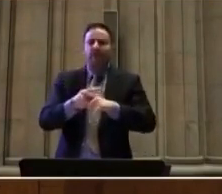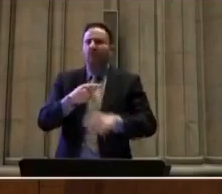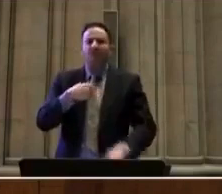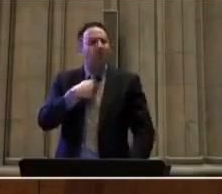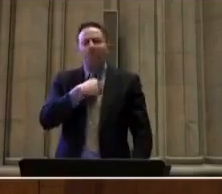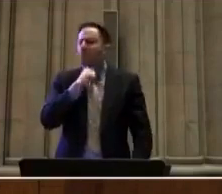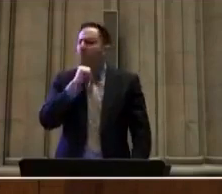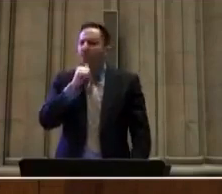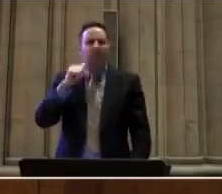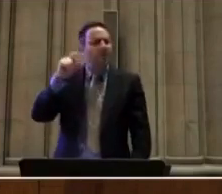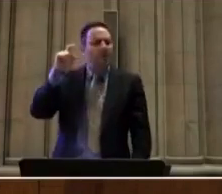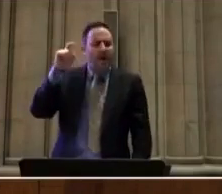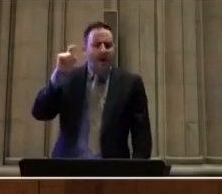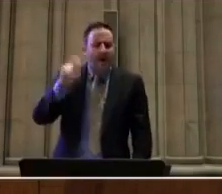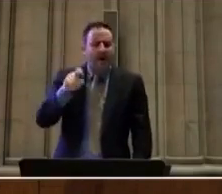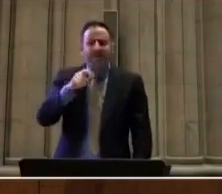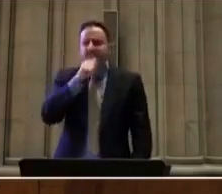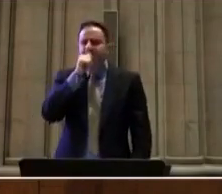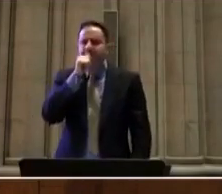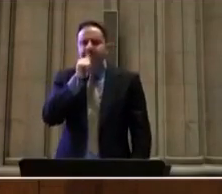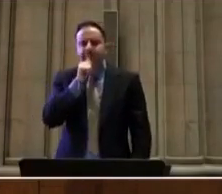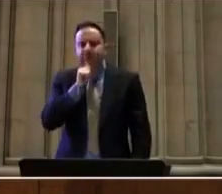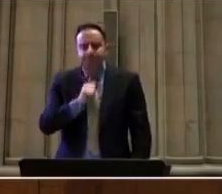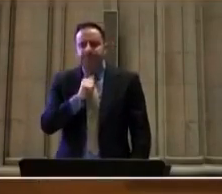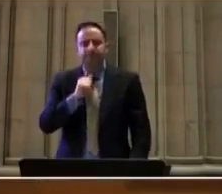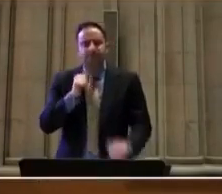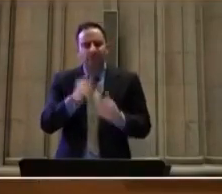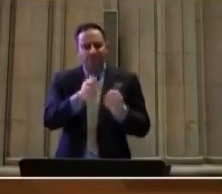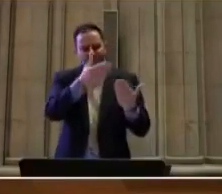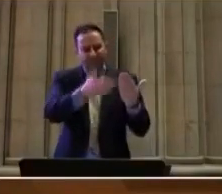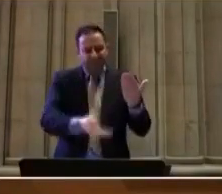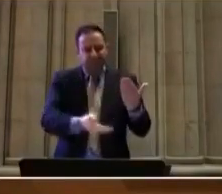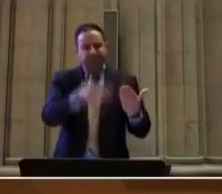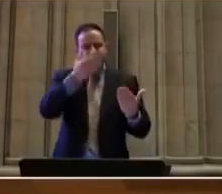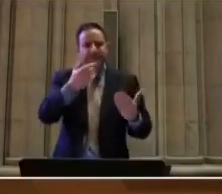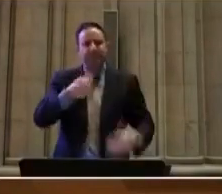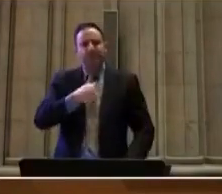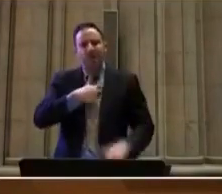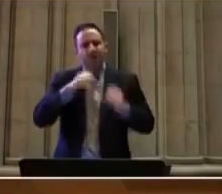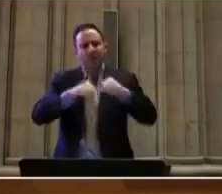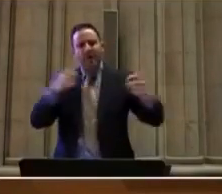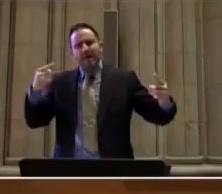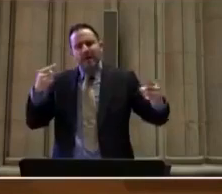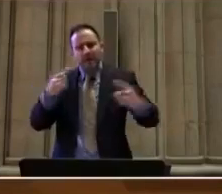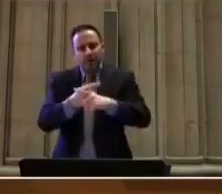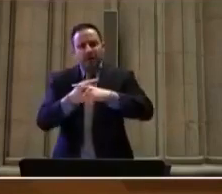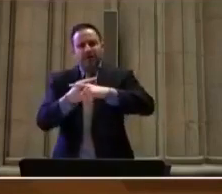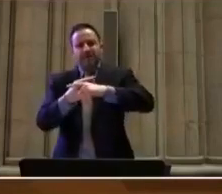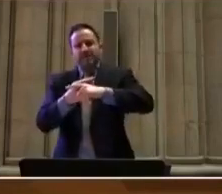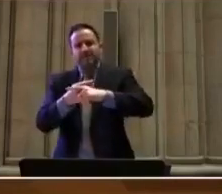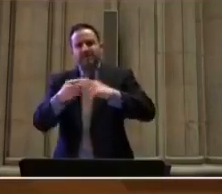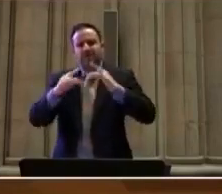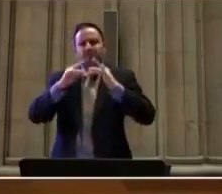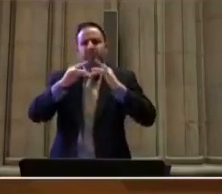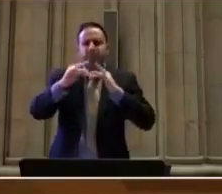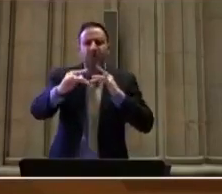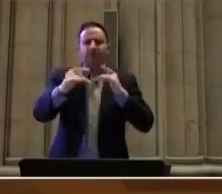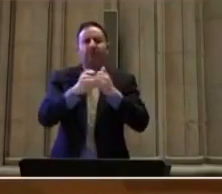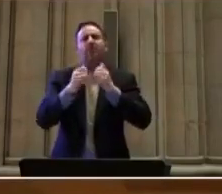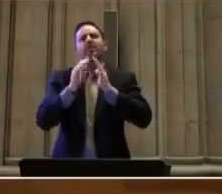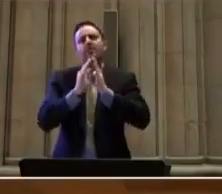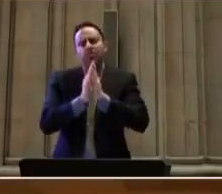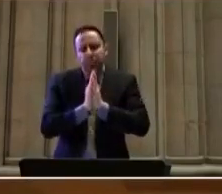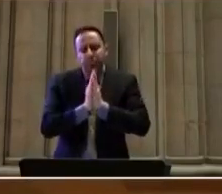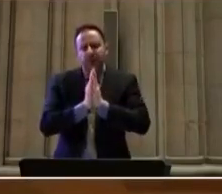don't have to put up with things as they are. We can contradict the breach with every prayer,